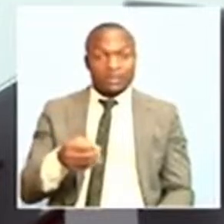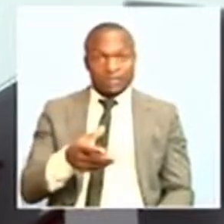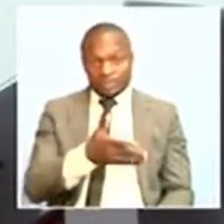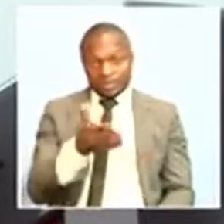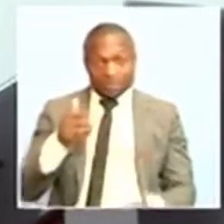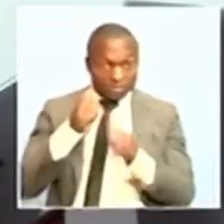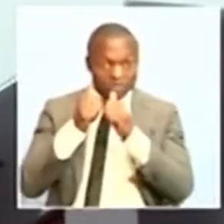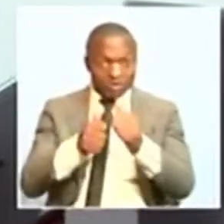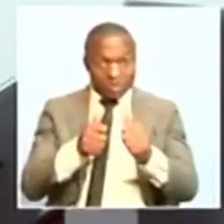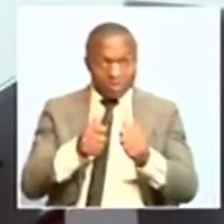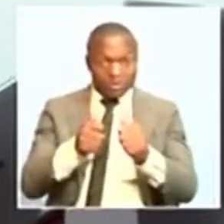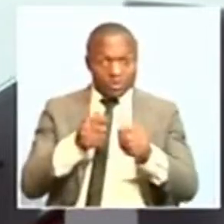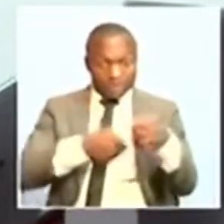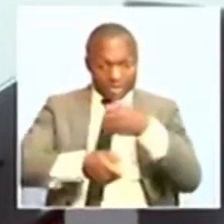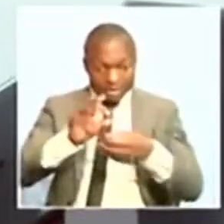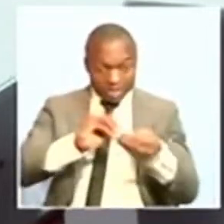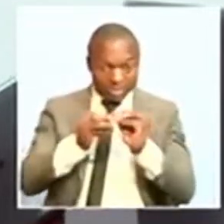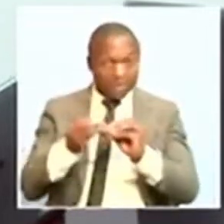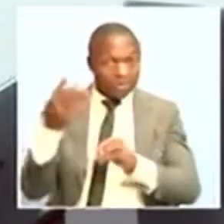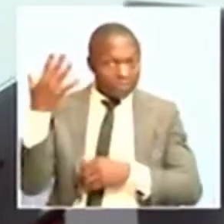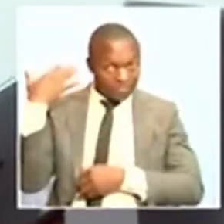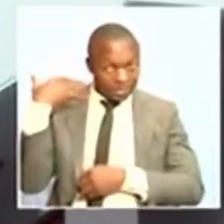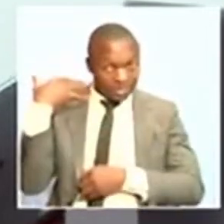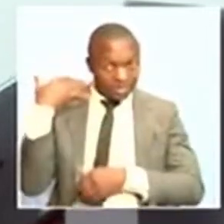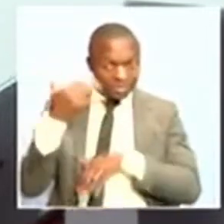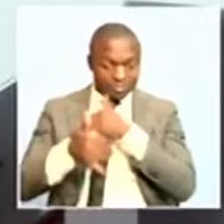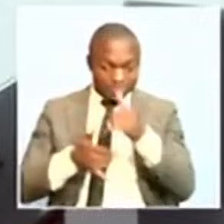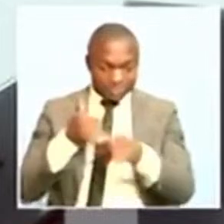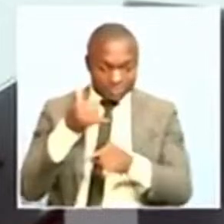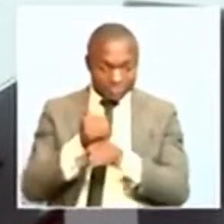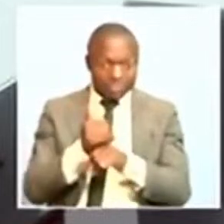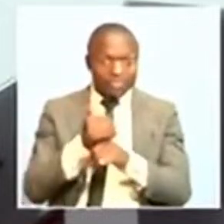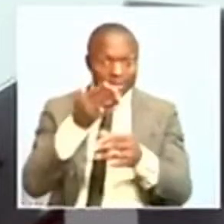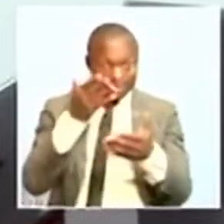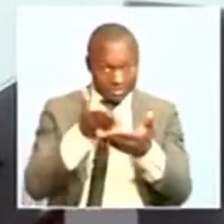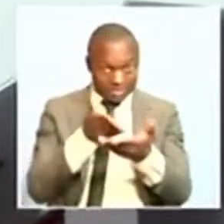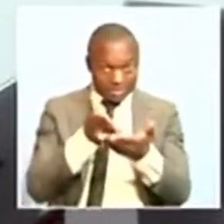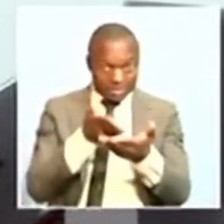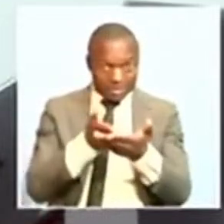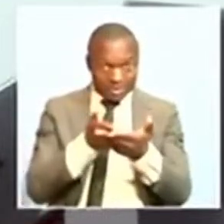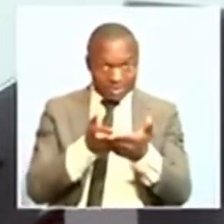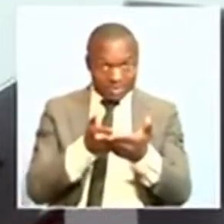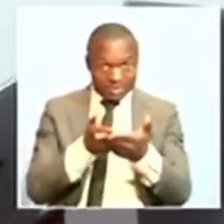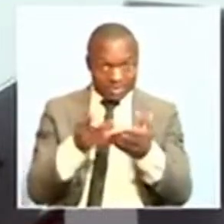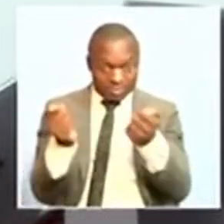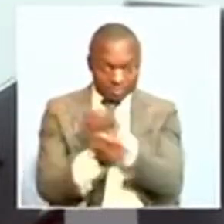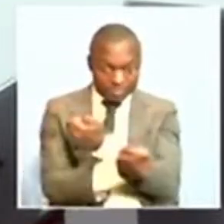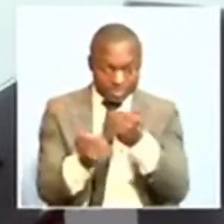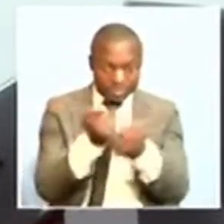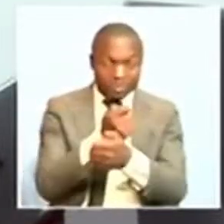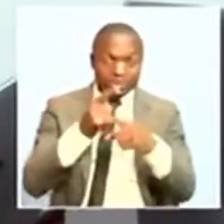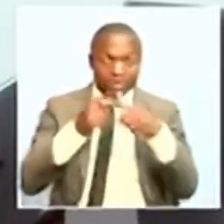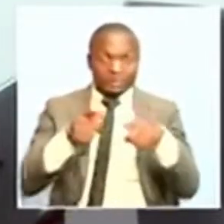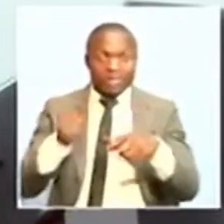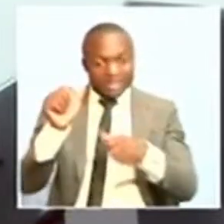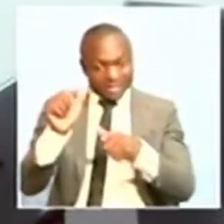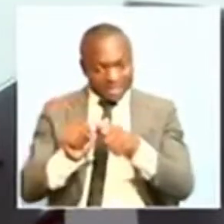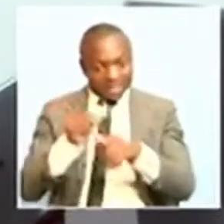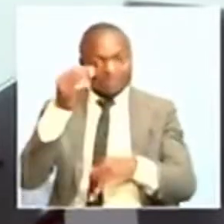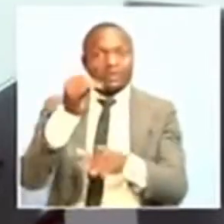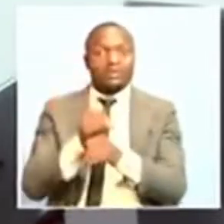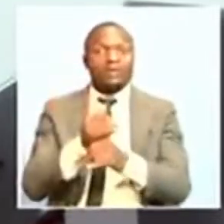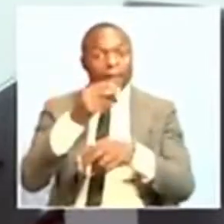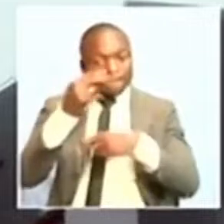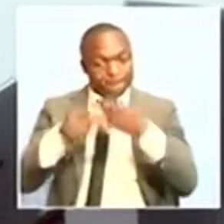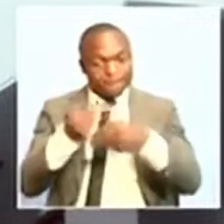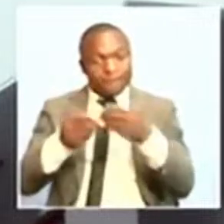The other comfort, Honourable Chair, is that this adjustment will be done annually, on an annual basis. So that means